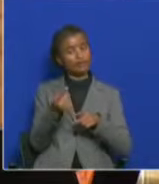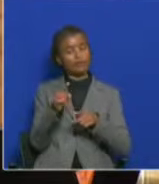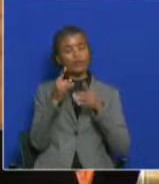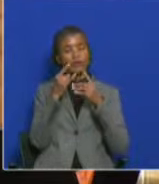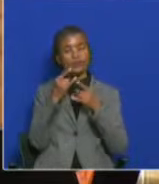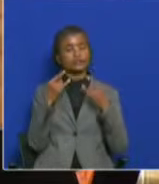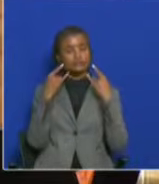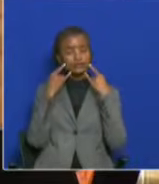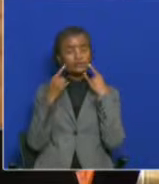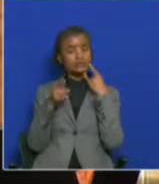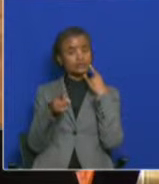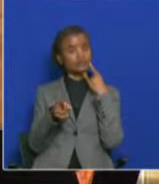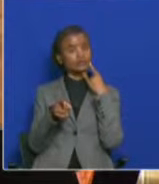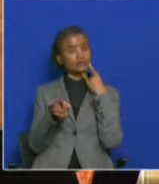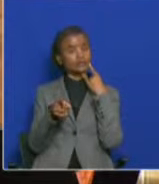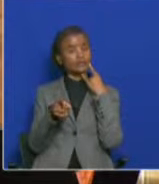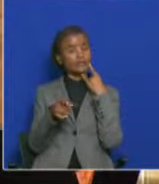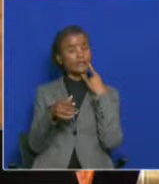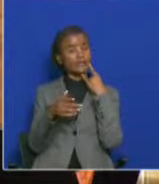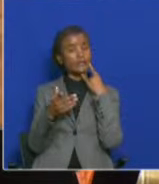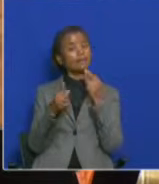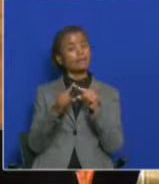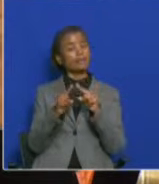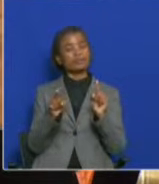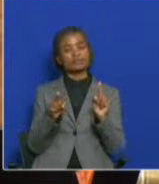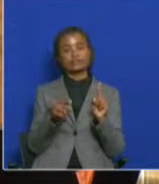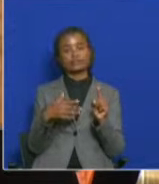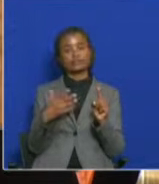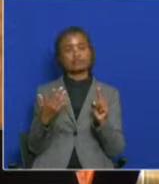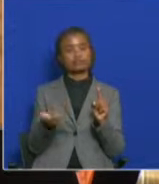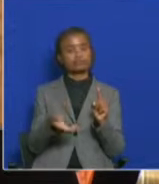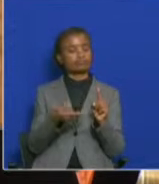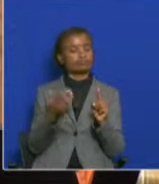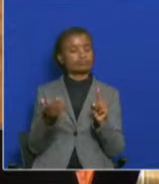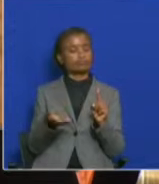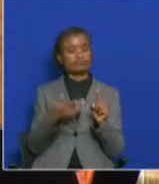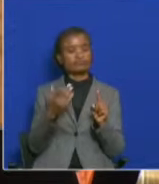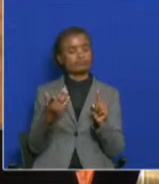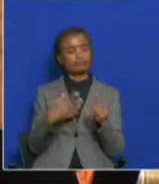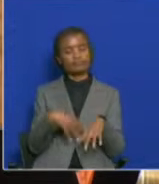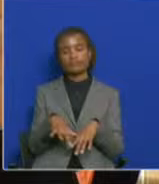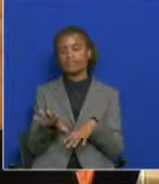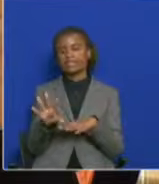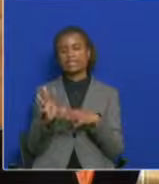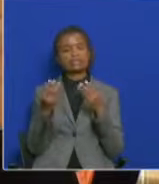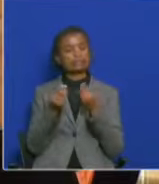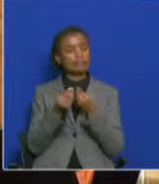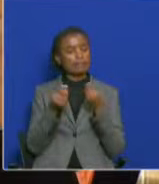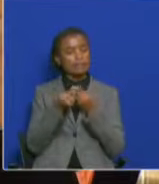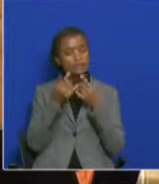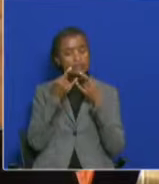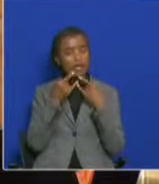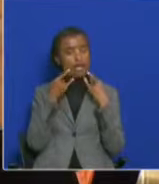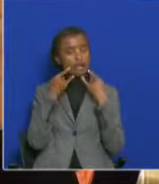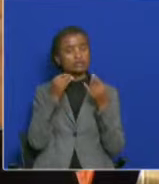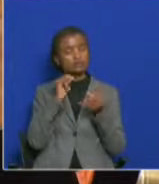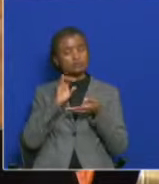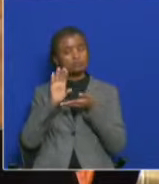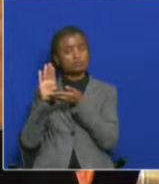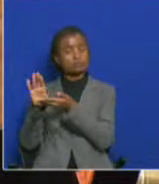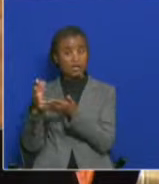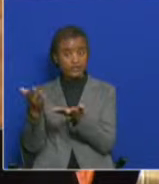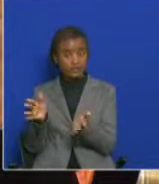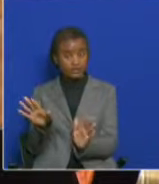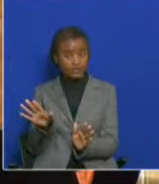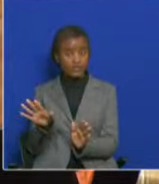very least. But he, as we know, he sent samples of more than masks. General Khan responded to all of